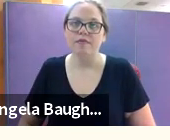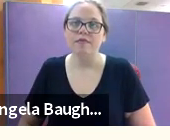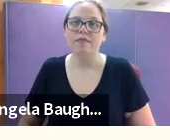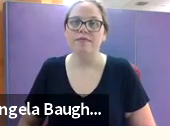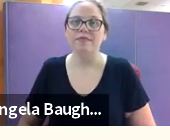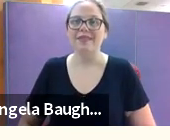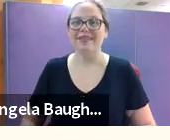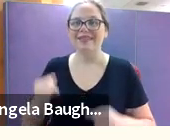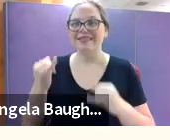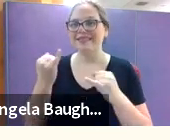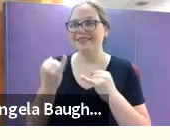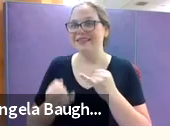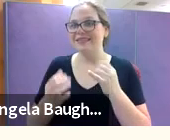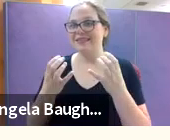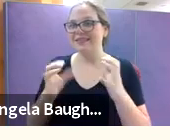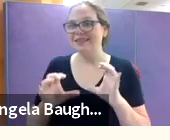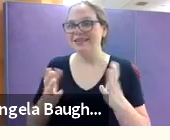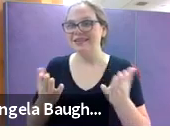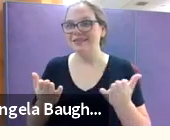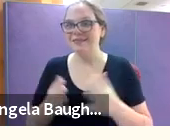Last chance.